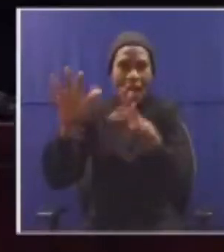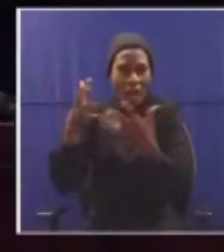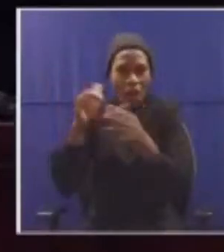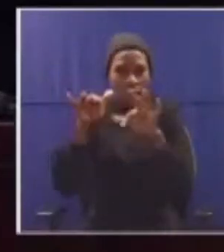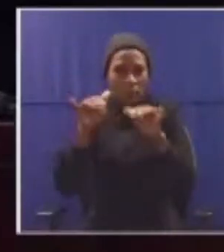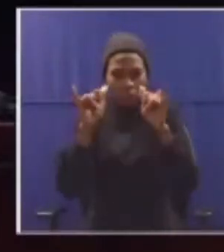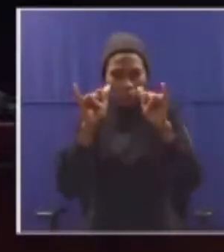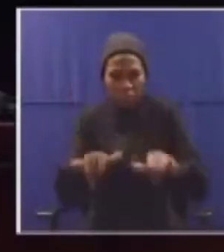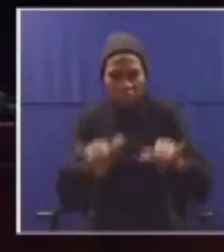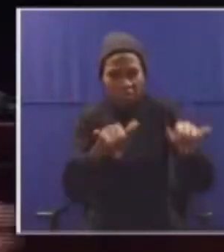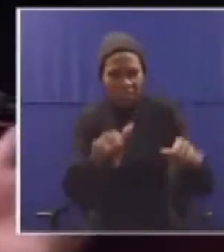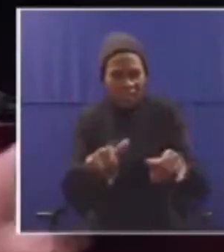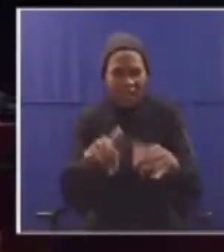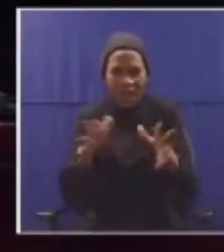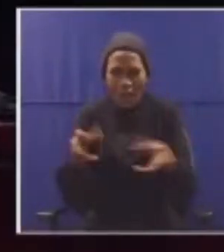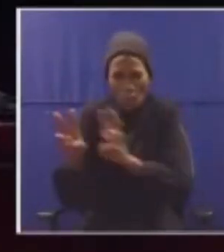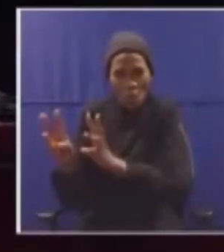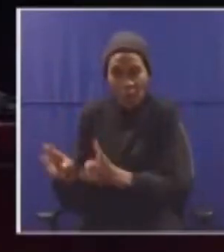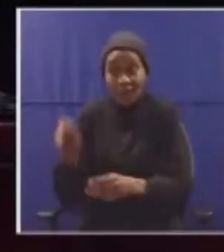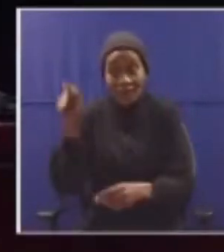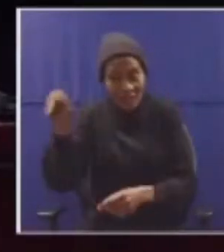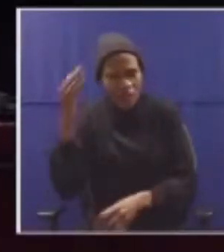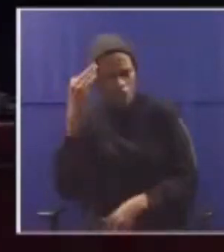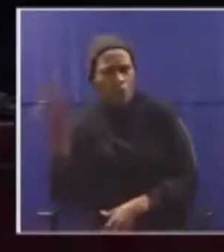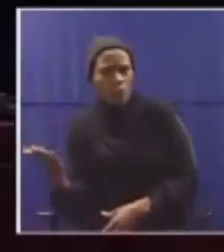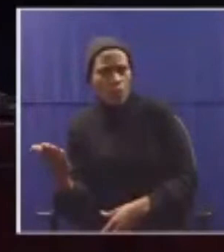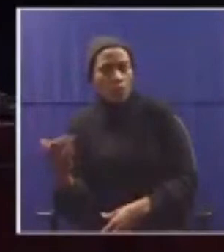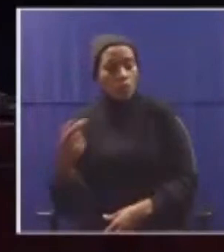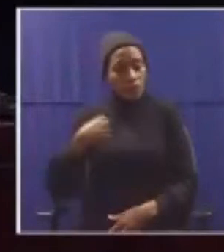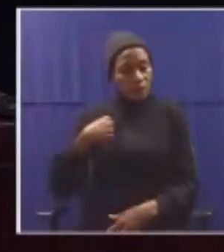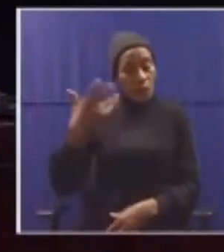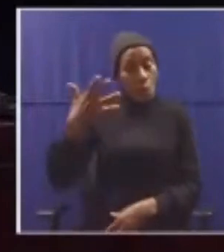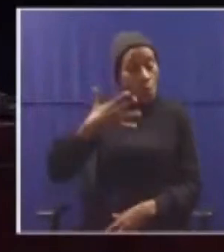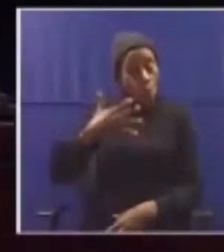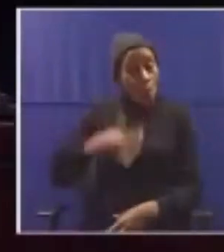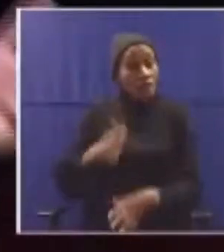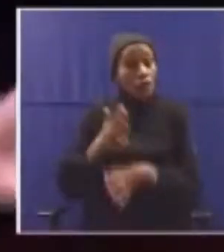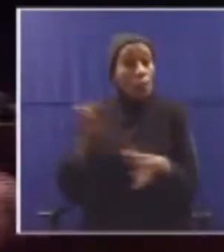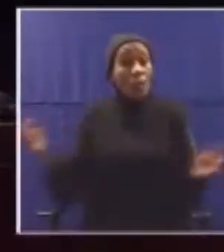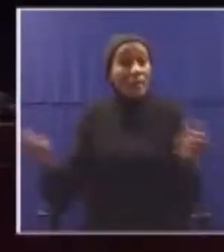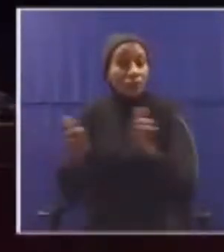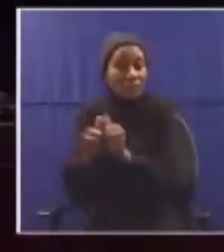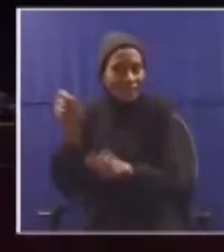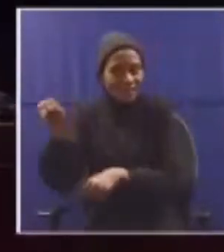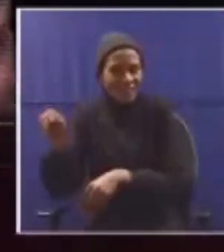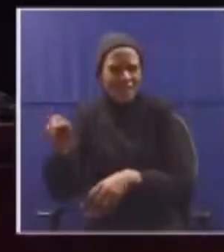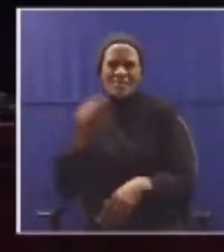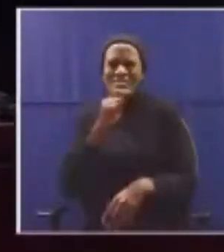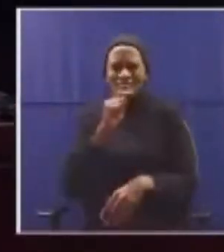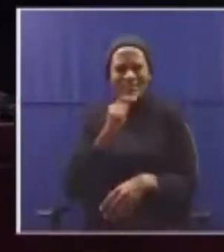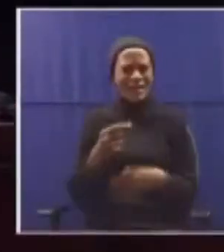them. So we are not seeking to introduce some Bantustan laws or,